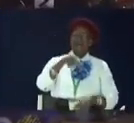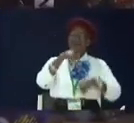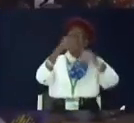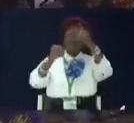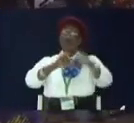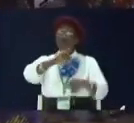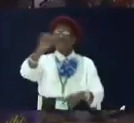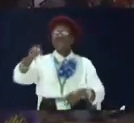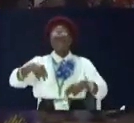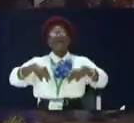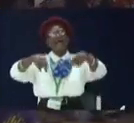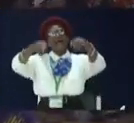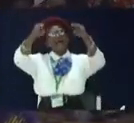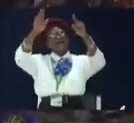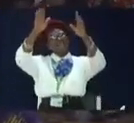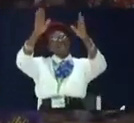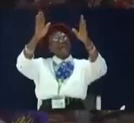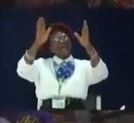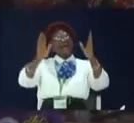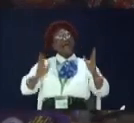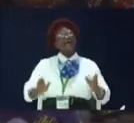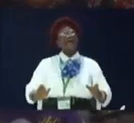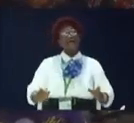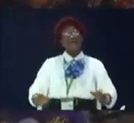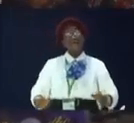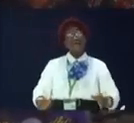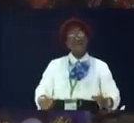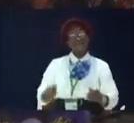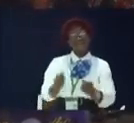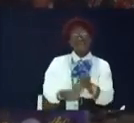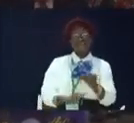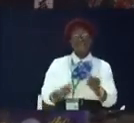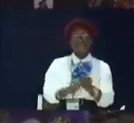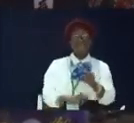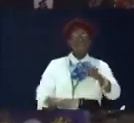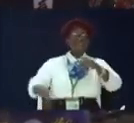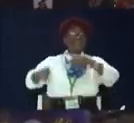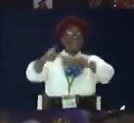I'm going higher each day.